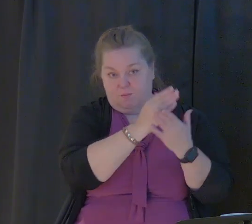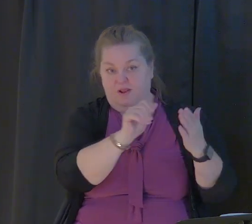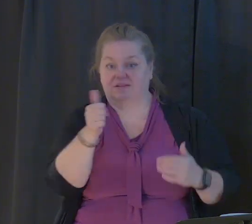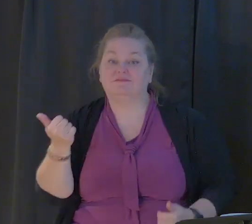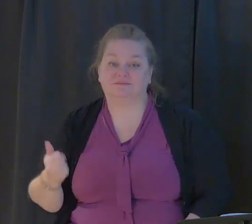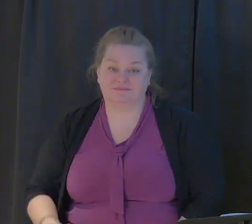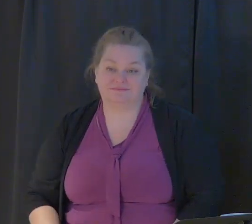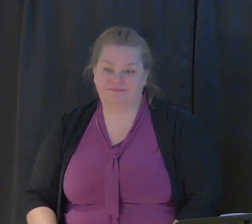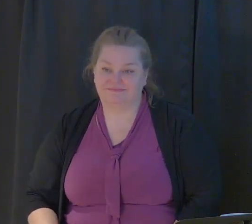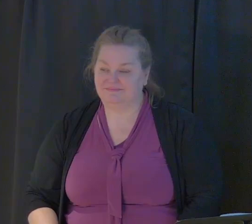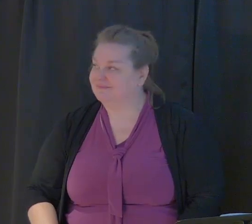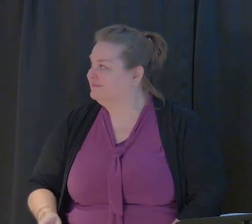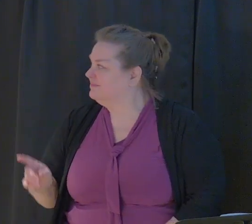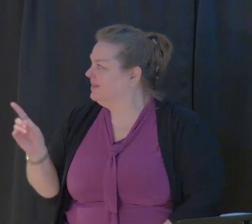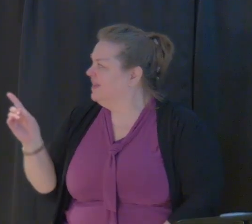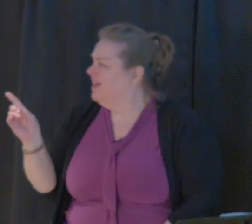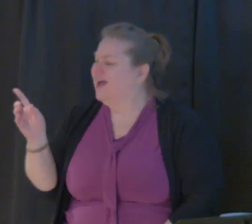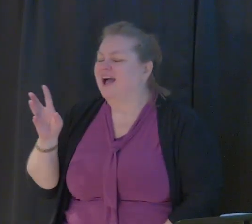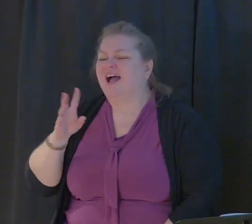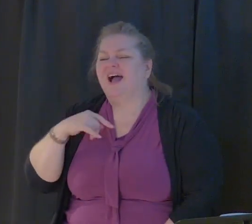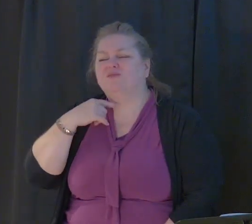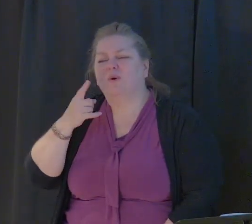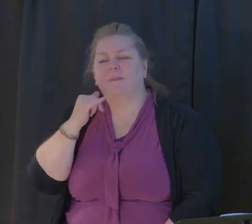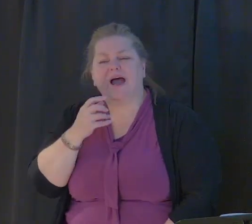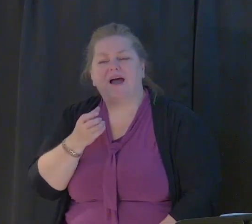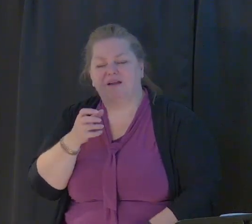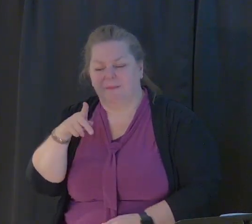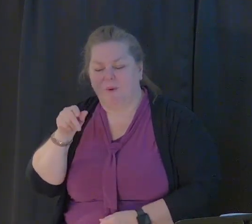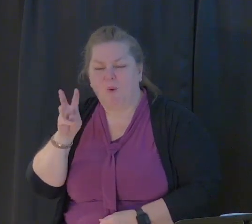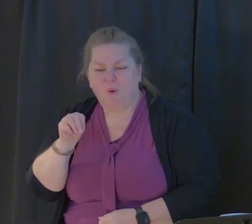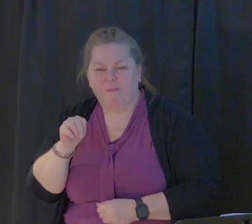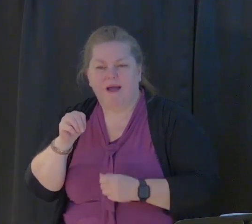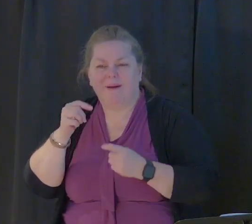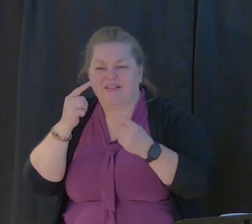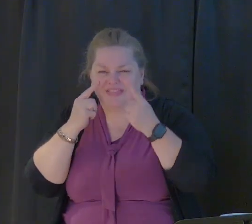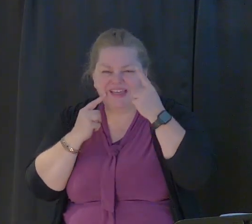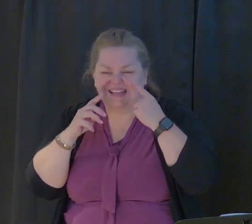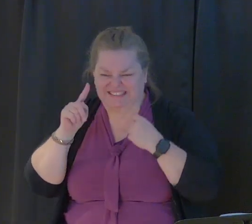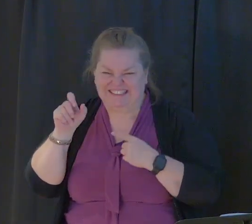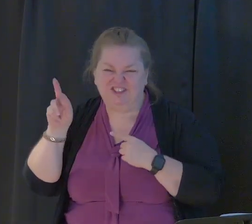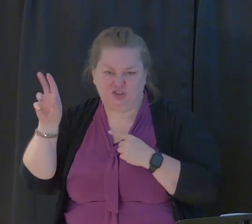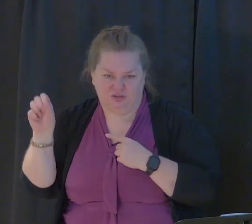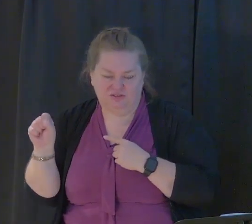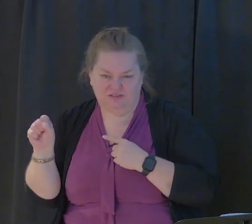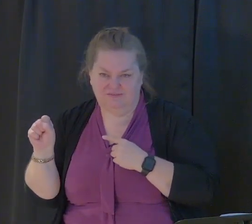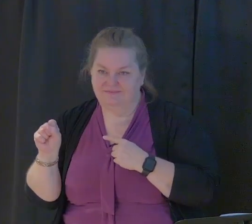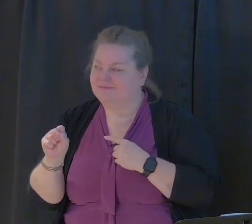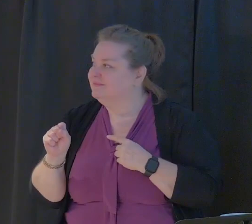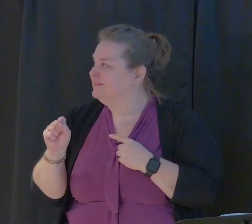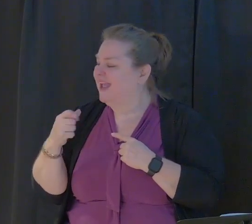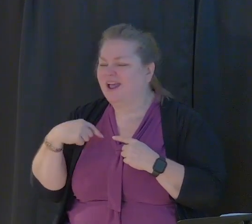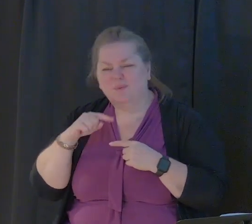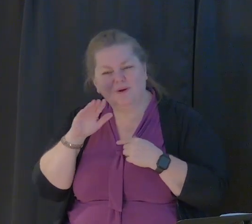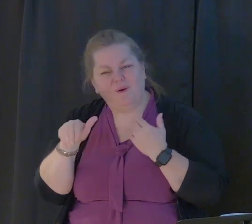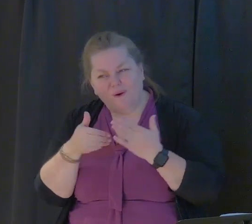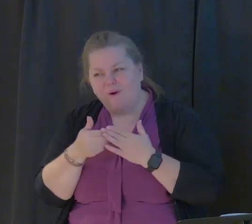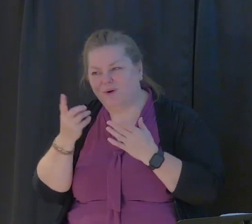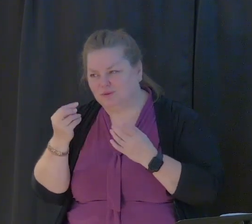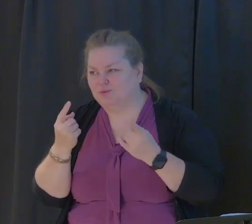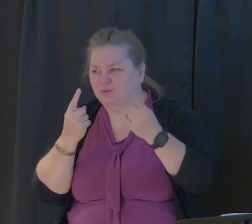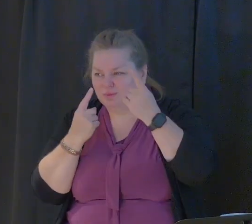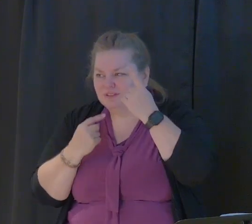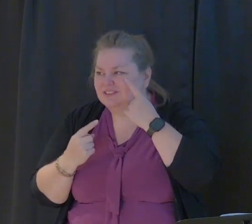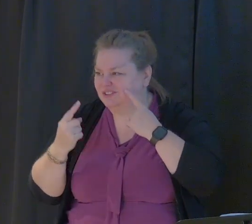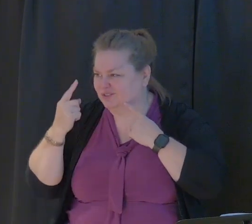A few minutes ago, I talked about the poem that I saw, the little story that I saw about the tears. And we all shed tears, right?